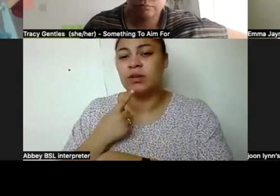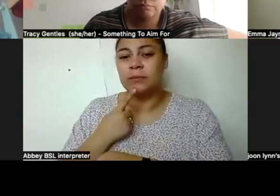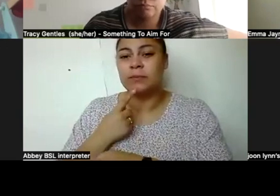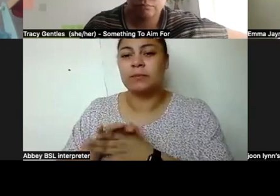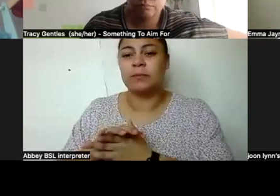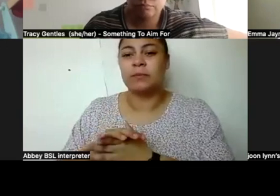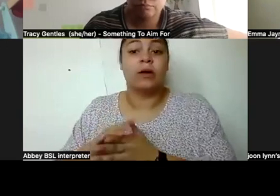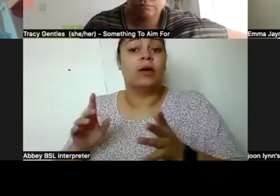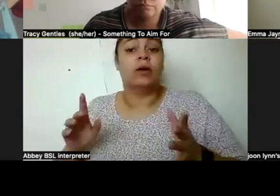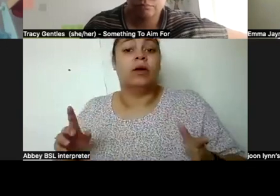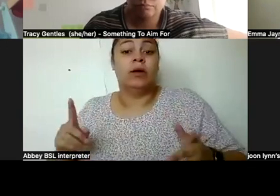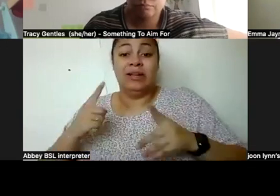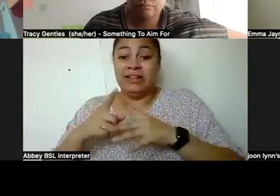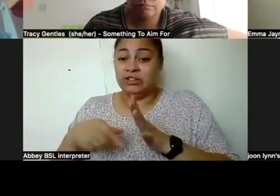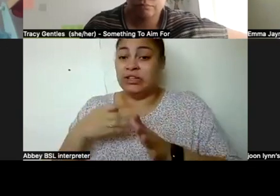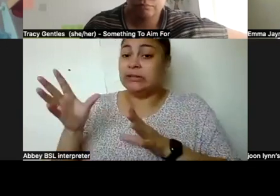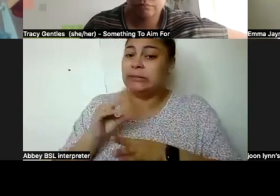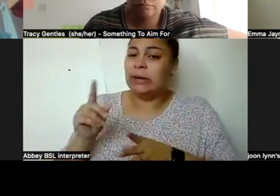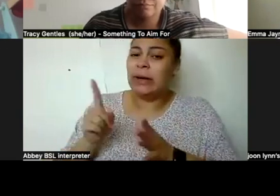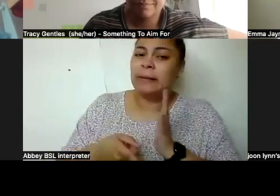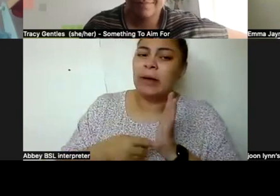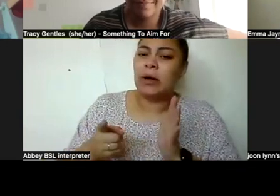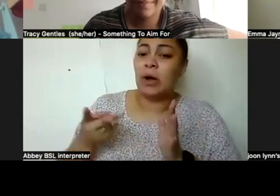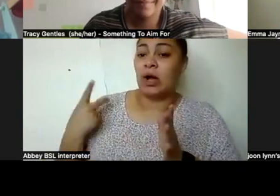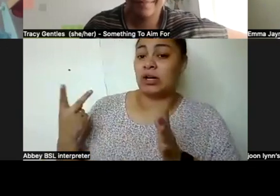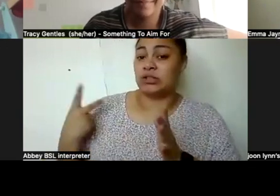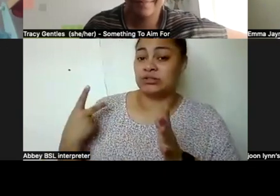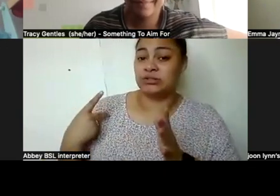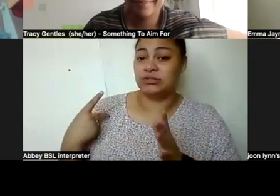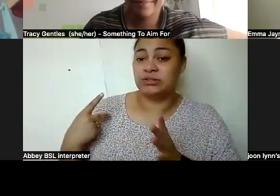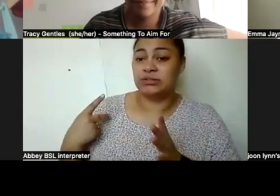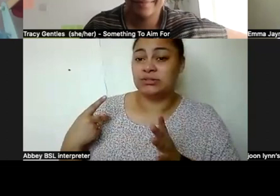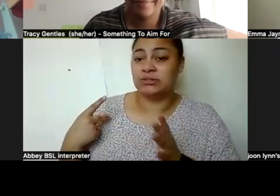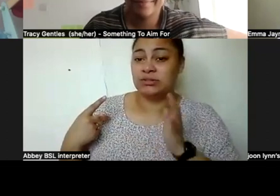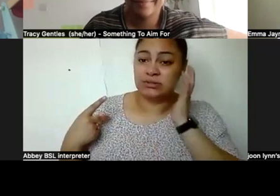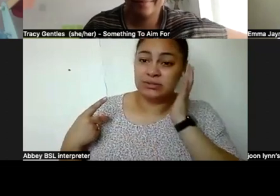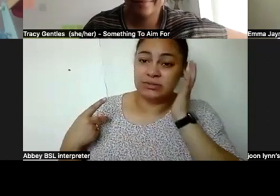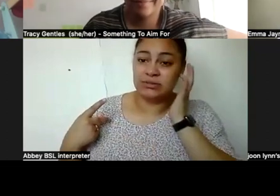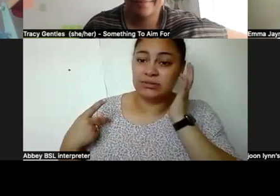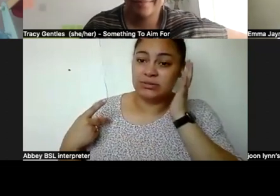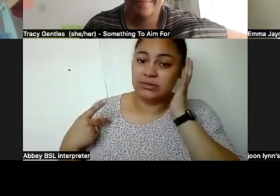And what EJ was speaking about, you know, us literally on Zoom being out there here.